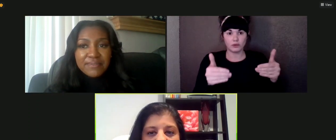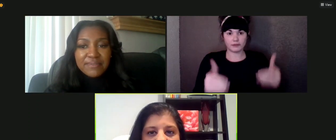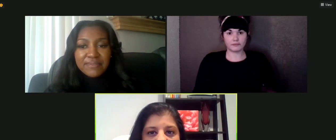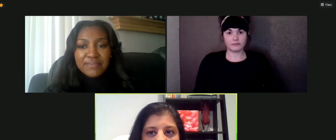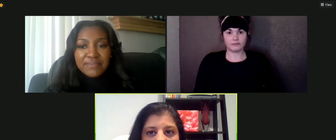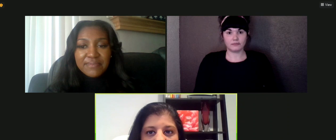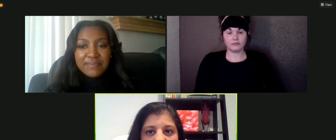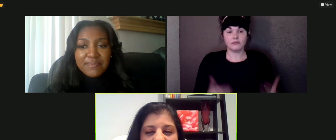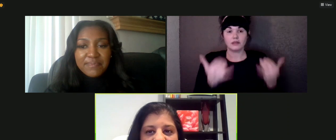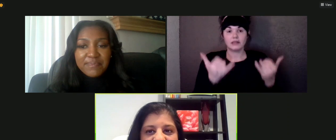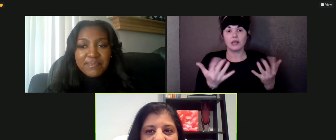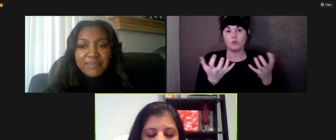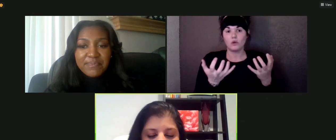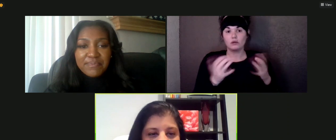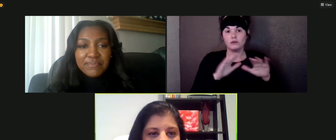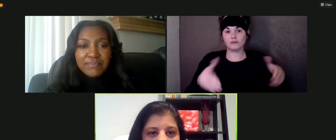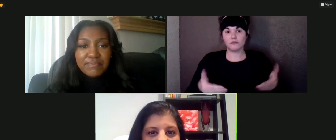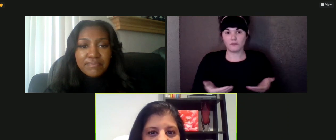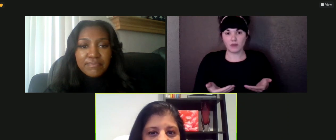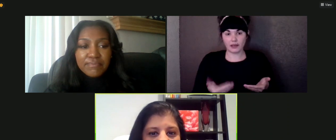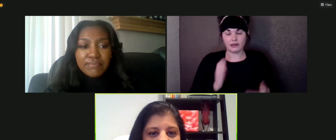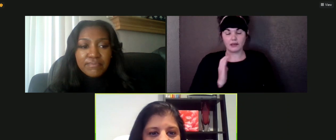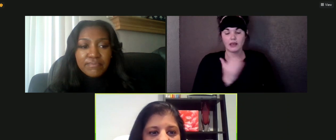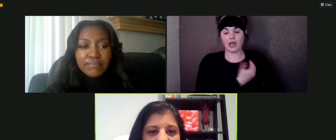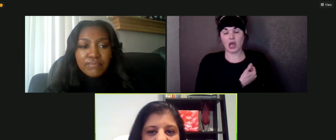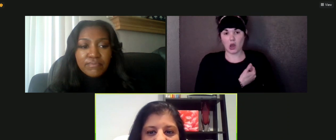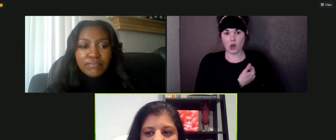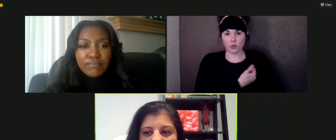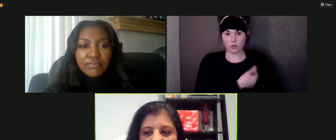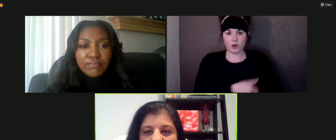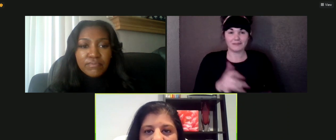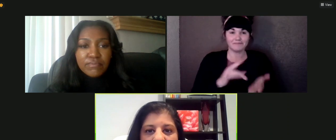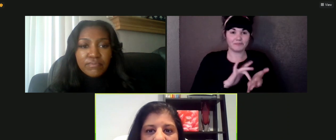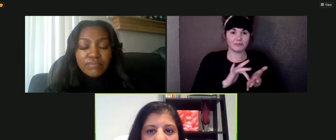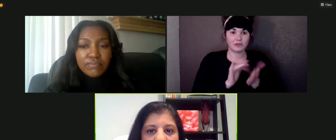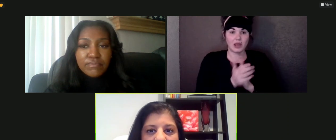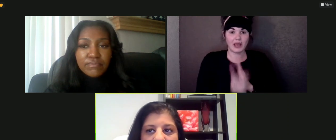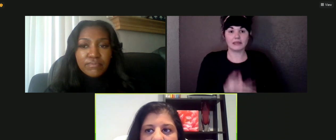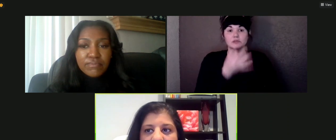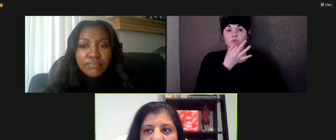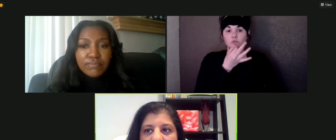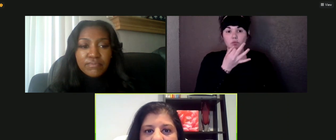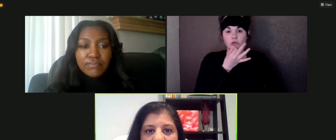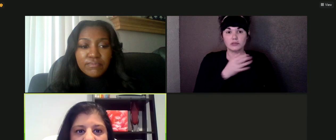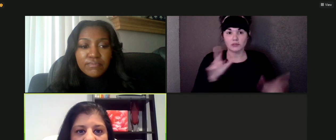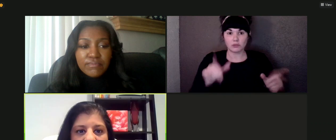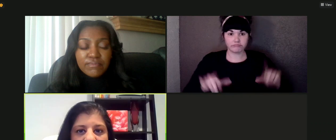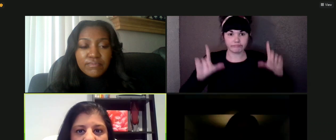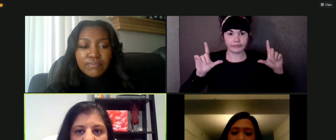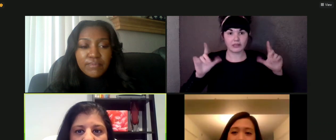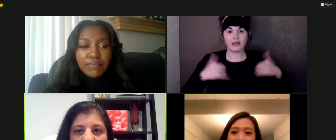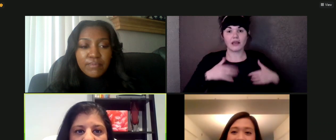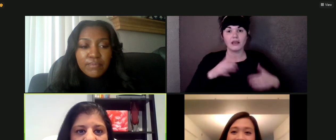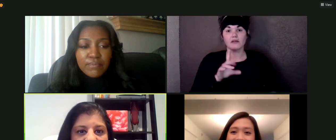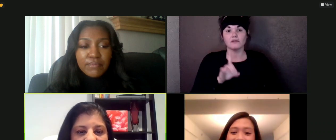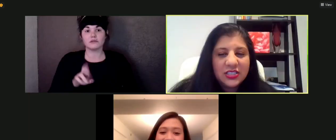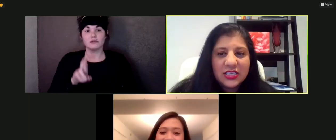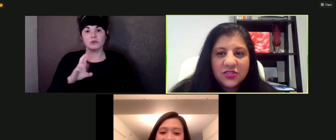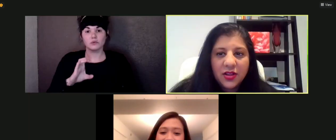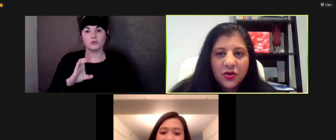to invite our, um, resident medical experts to please join us. Um, we have, uh, Dr. Angela Cruz,